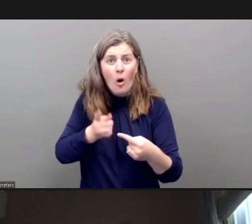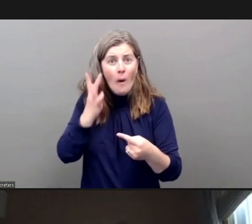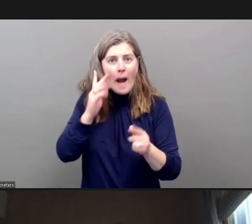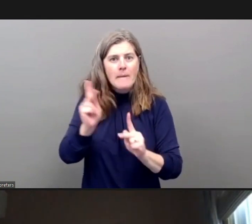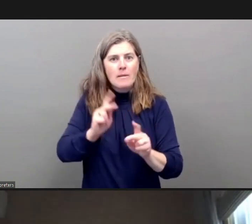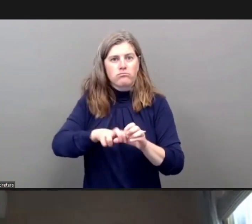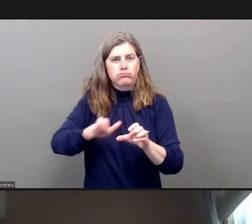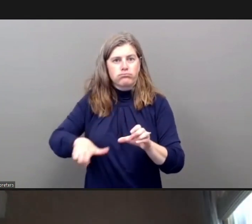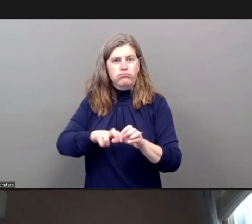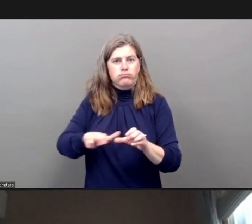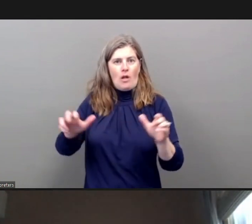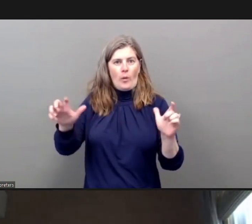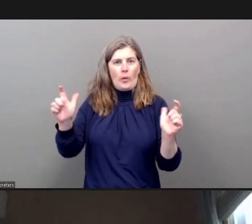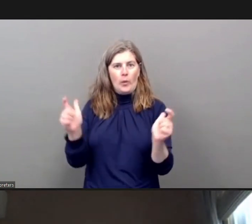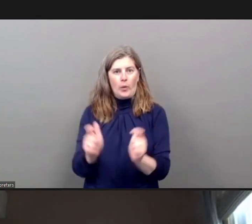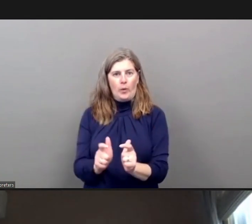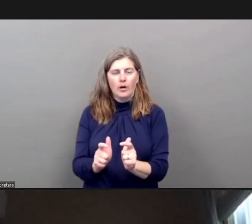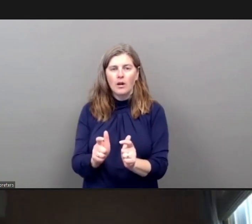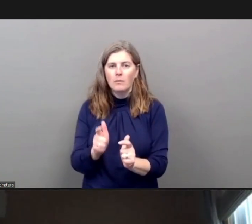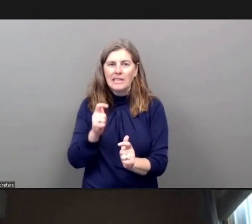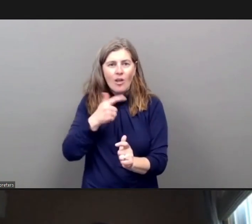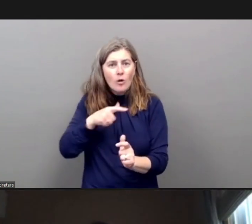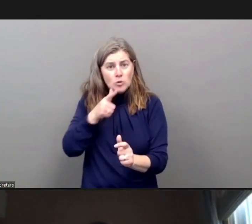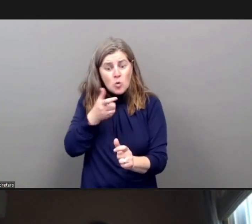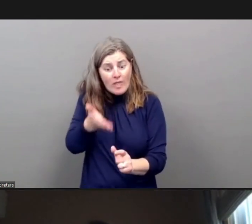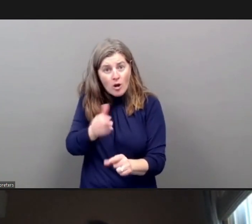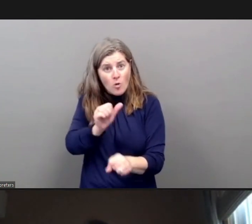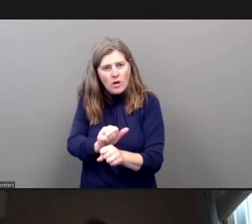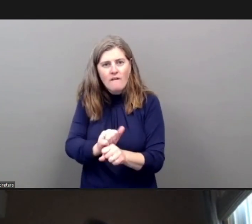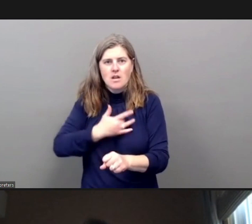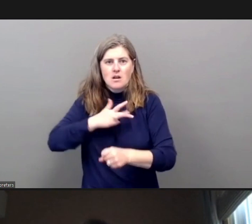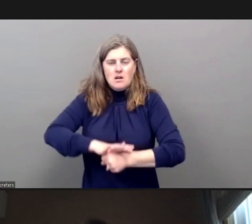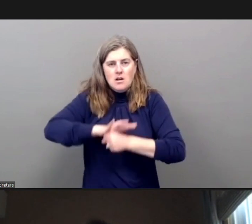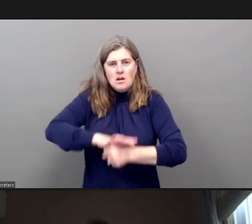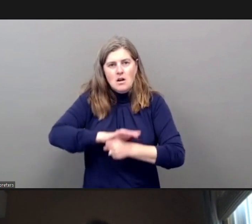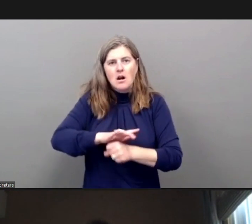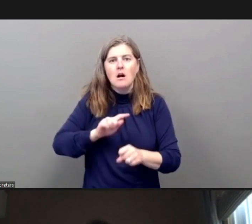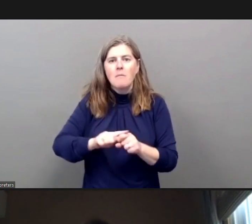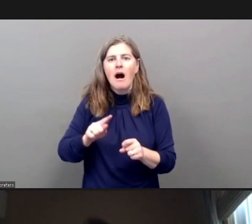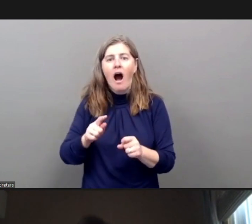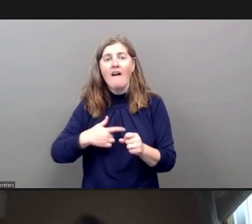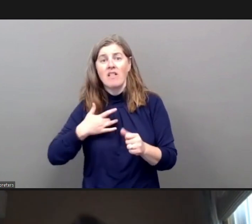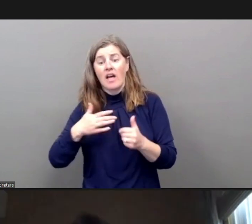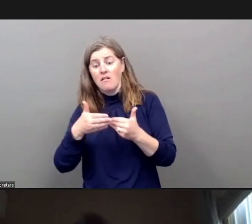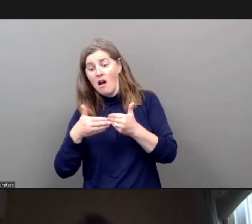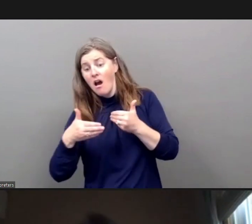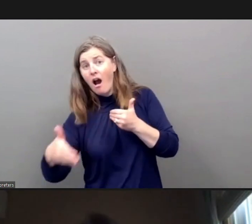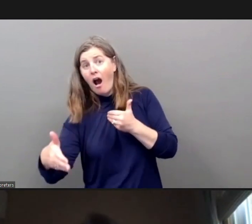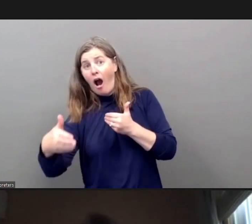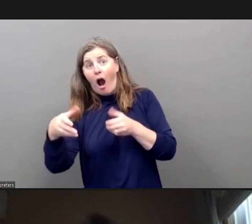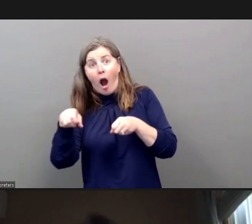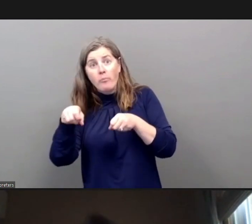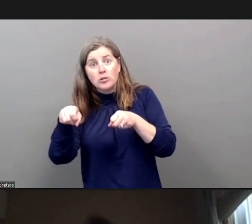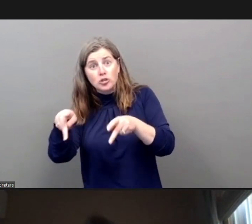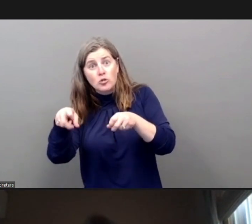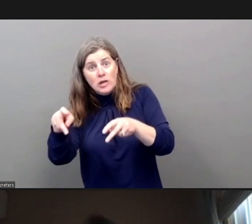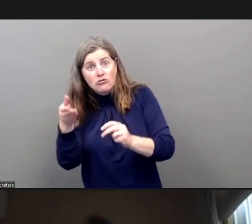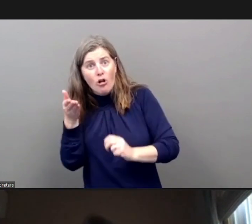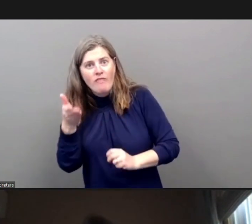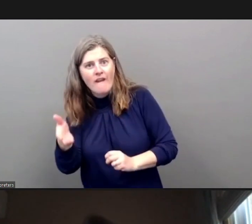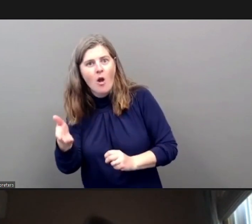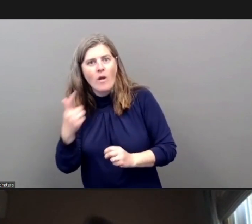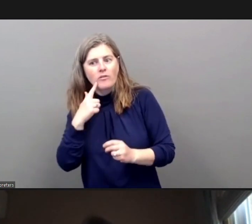workforce because there's been so much stress. But I think their long run opportunities are very strong in New Mexico. We just have to get from where we are